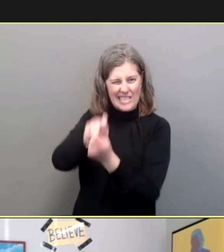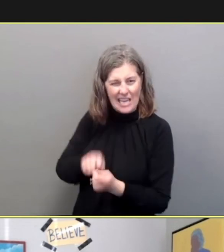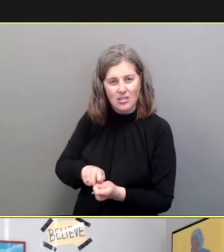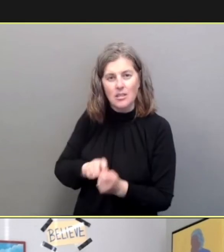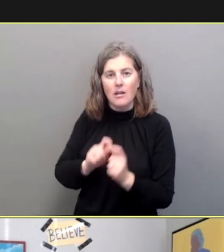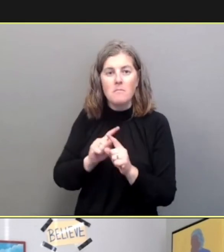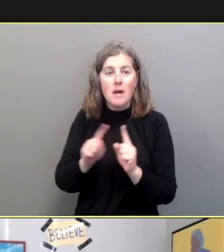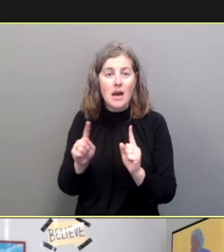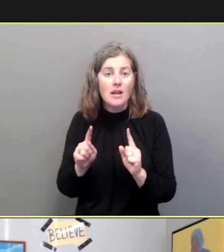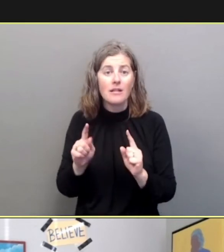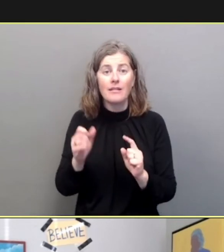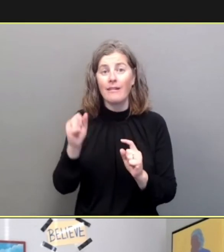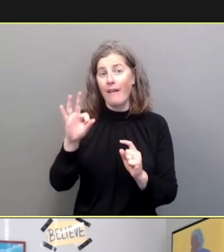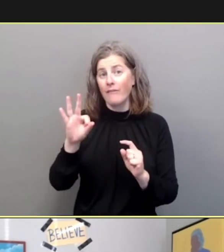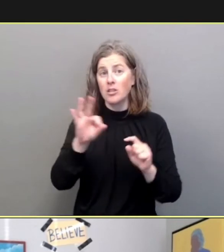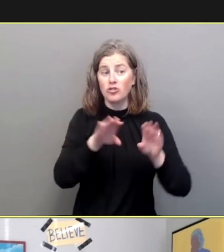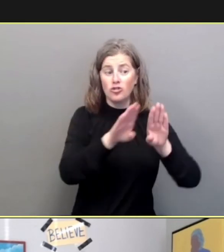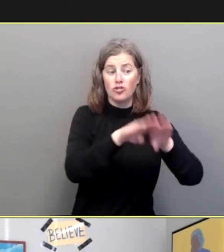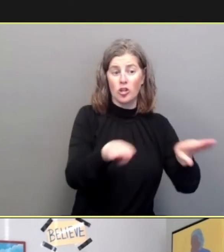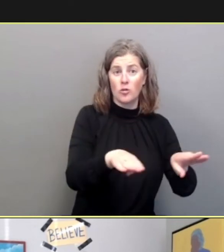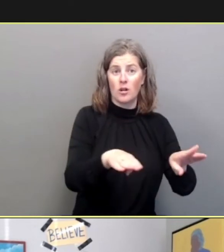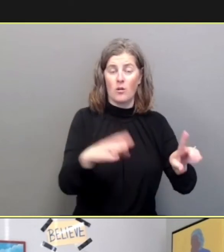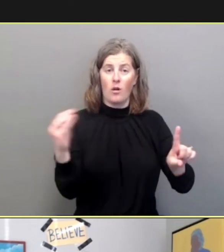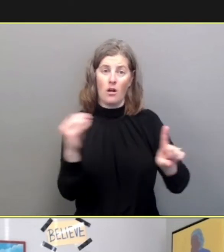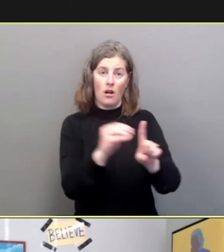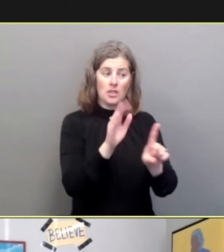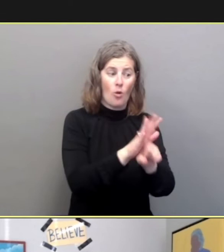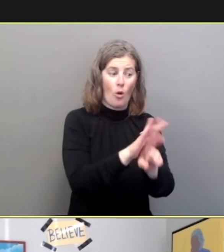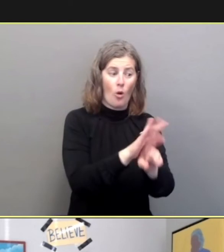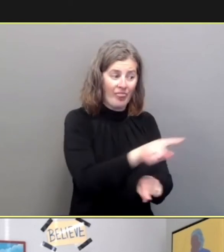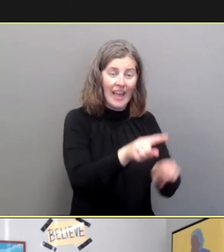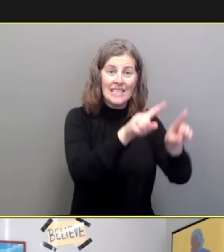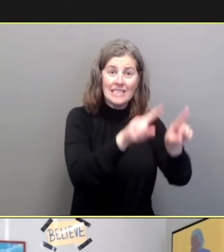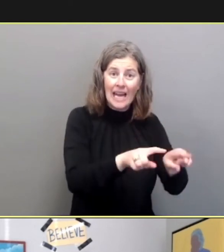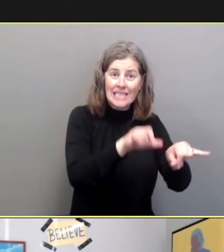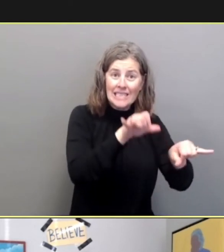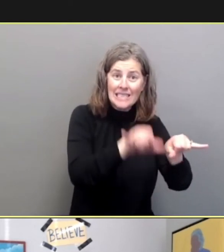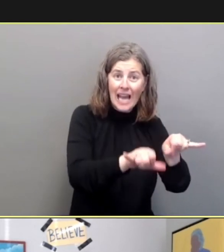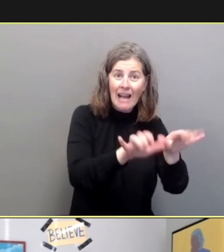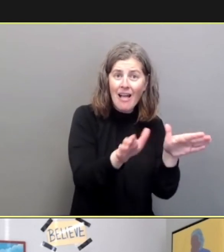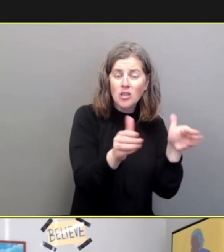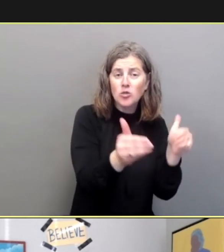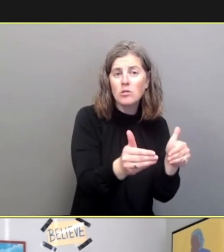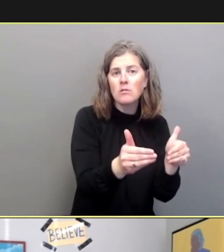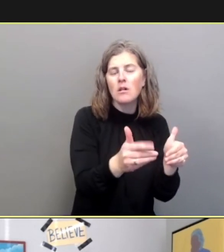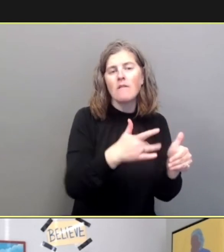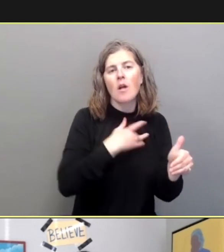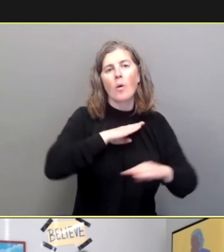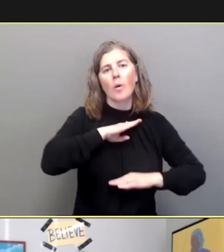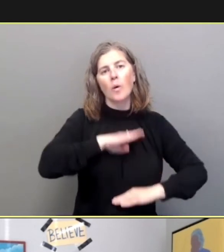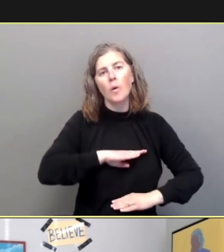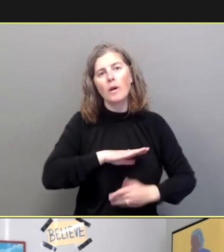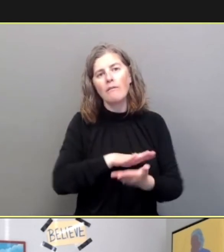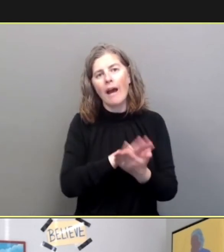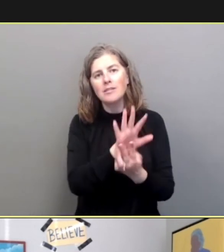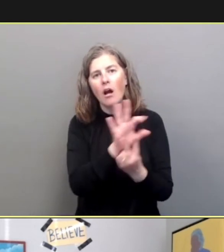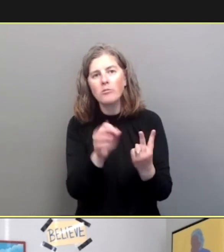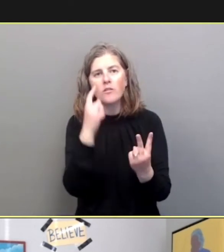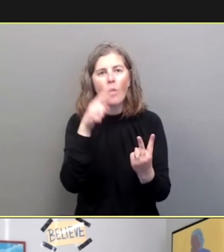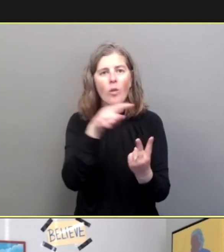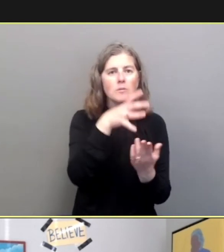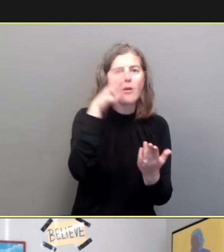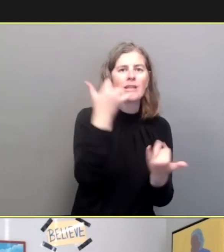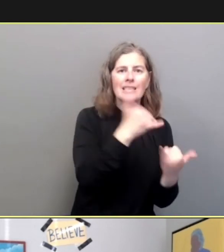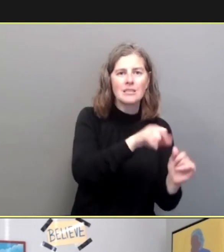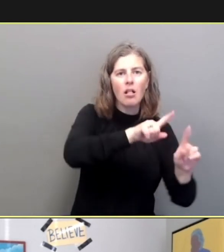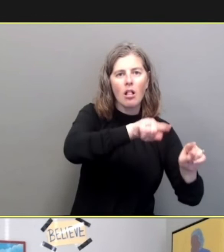if children that had been exposed were able to test and stay in the classroom, that would have been a really nice option.